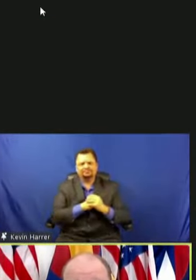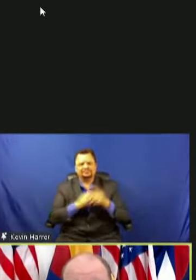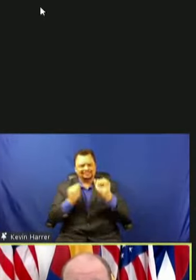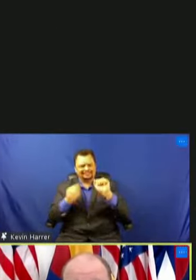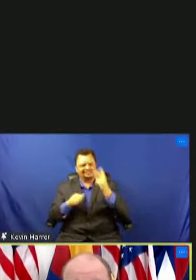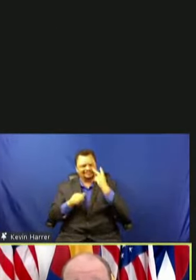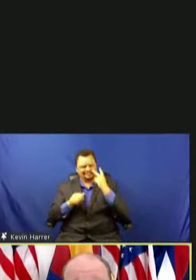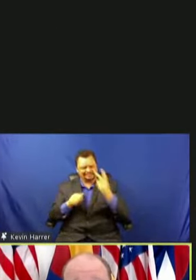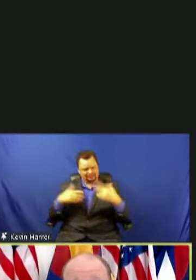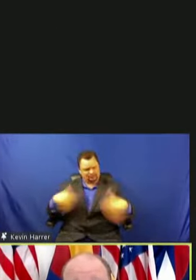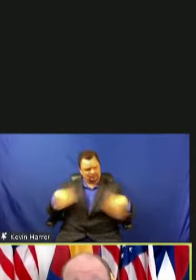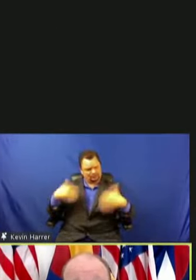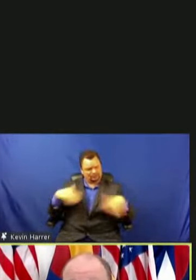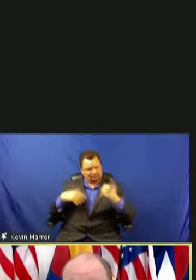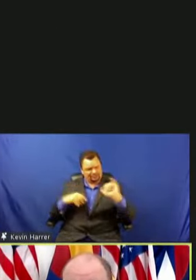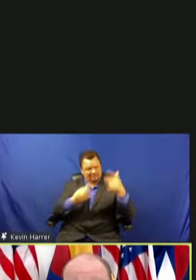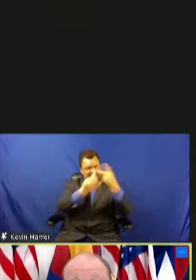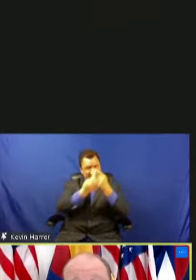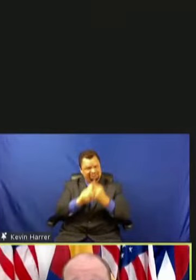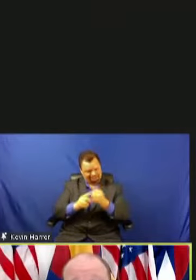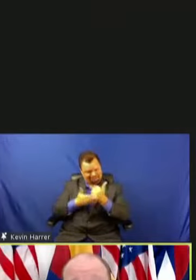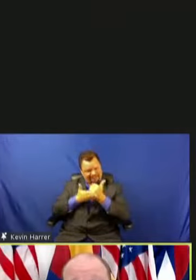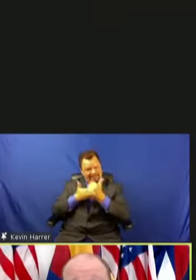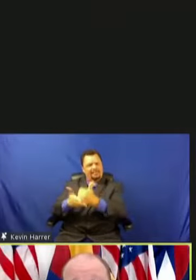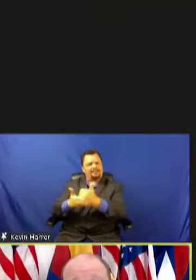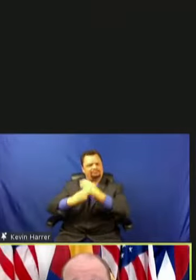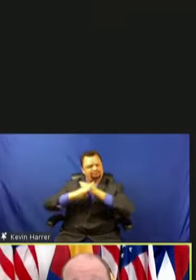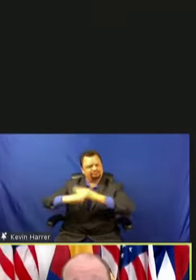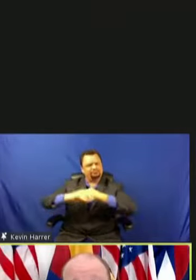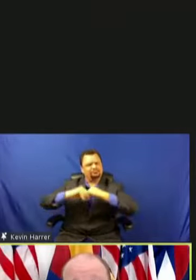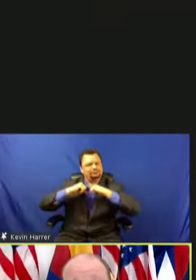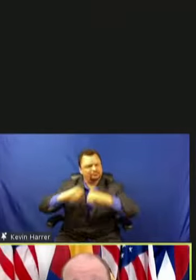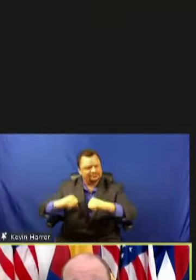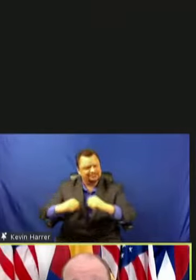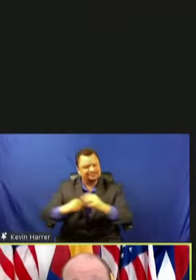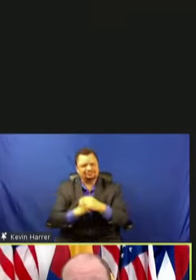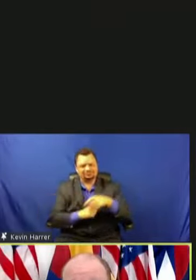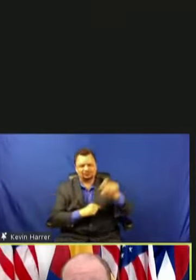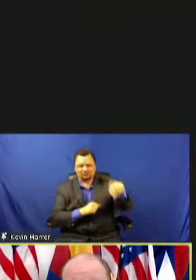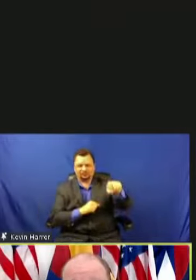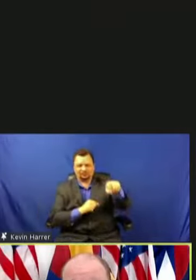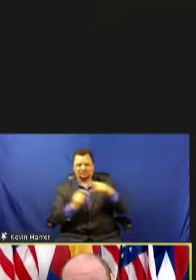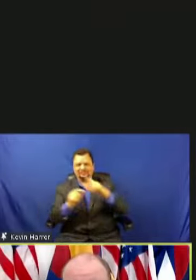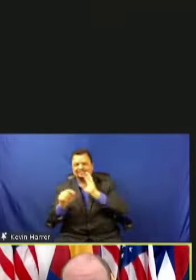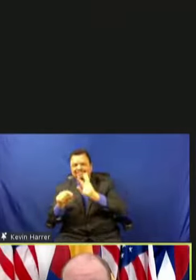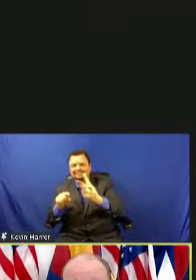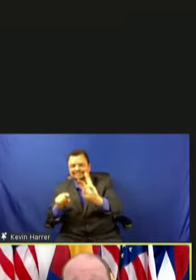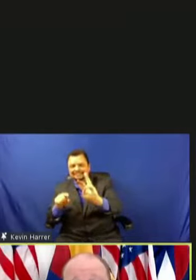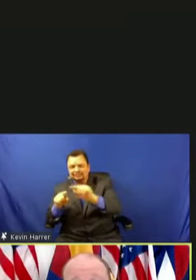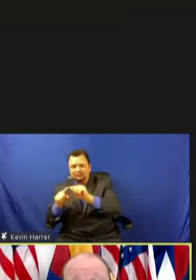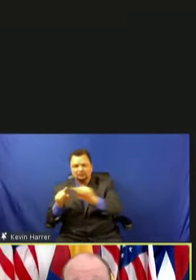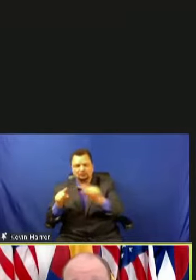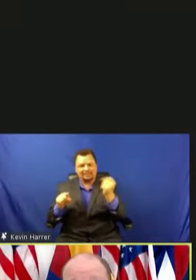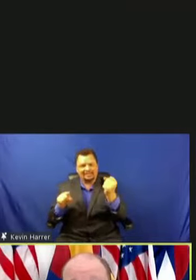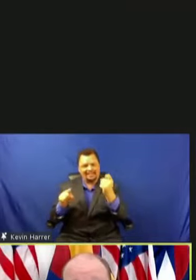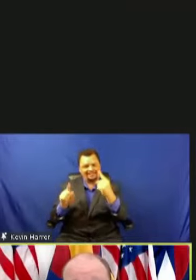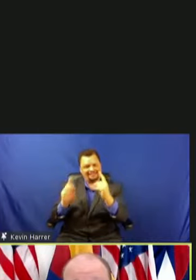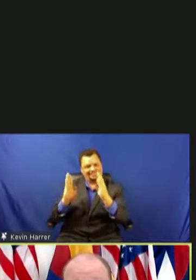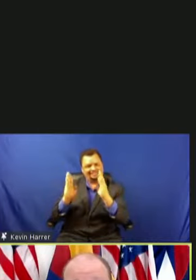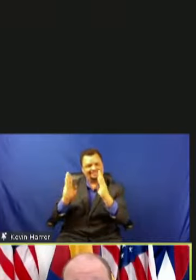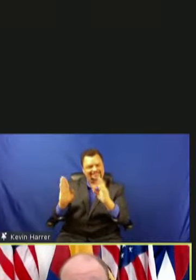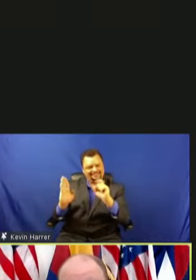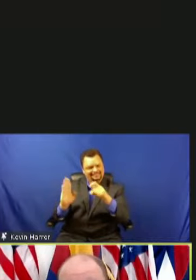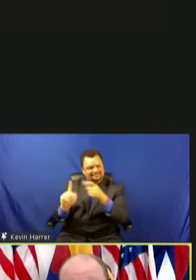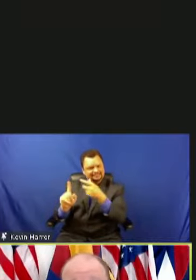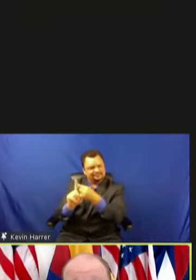12 to 17-year-olds. So it's sad that there are 6 12 to 17-year-olds hospitalized, because that should be 0. There are 10 0